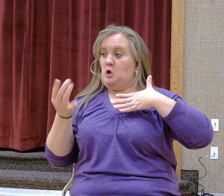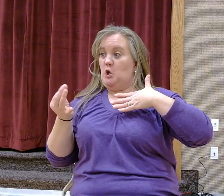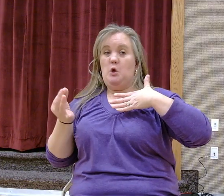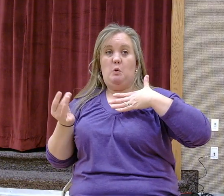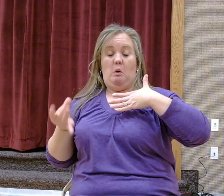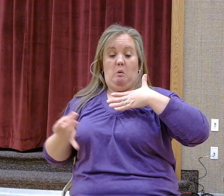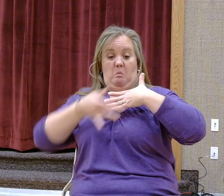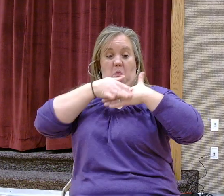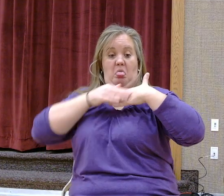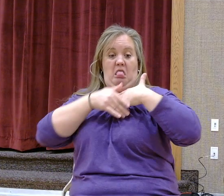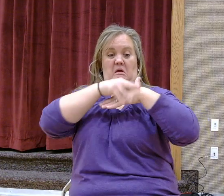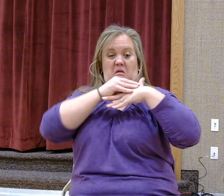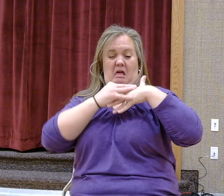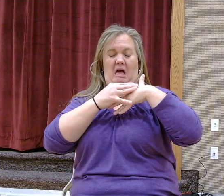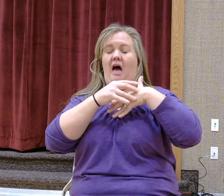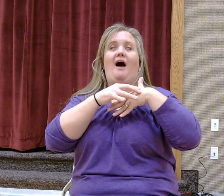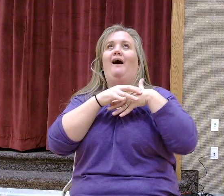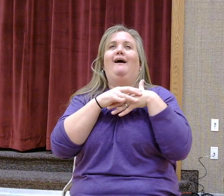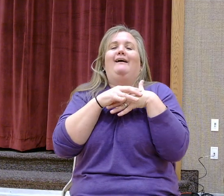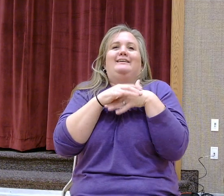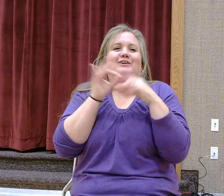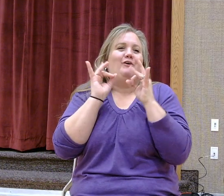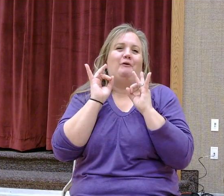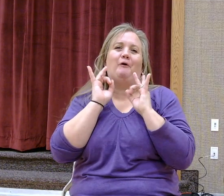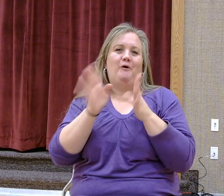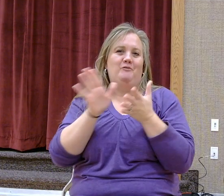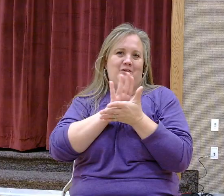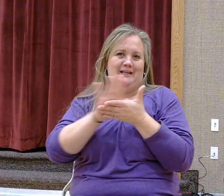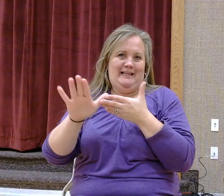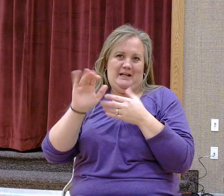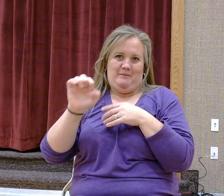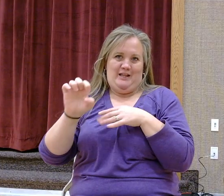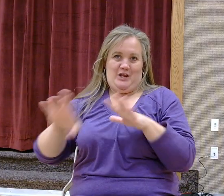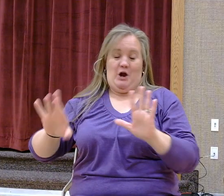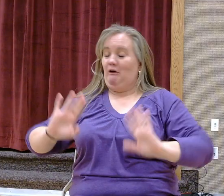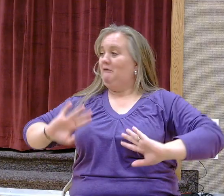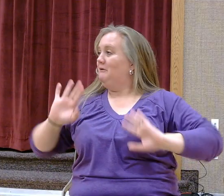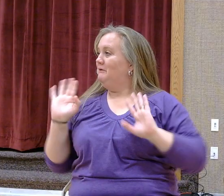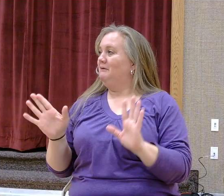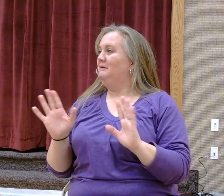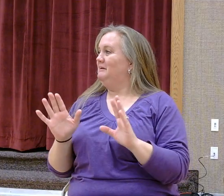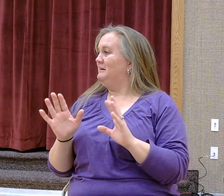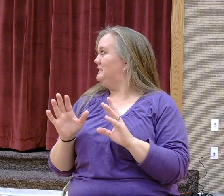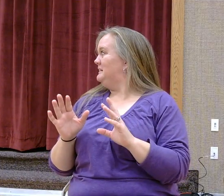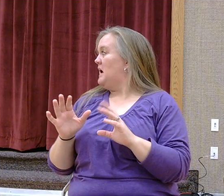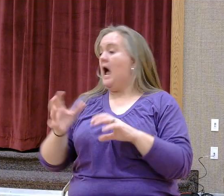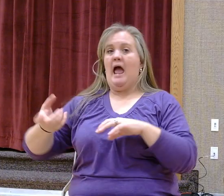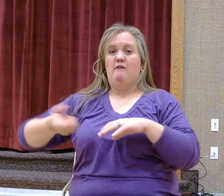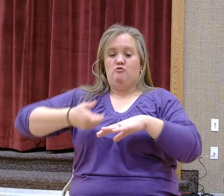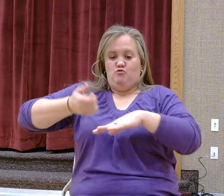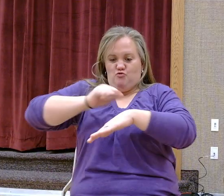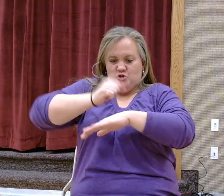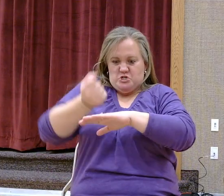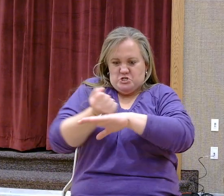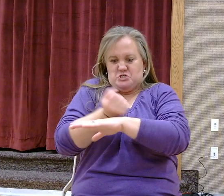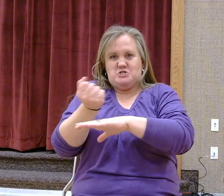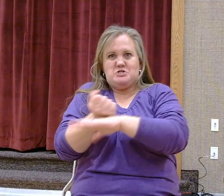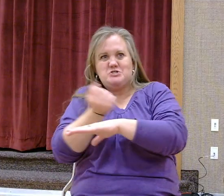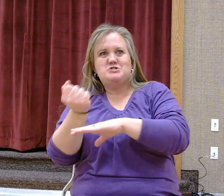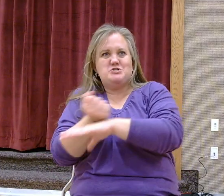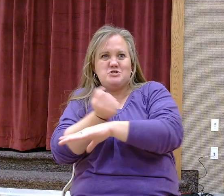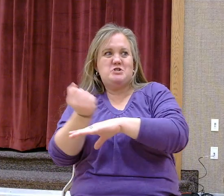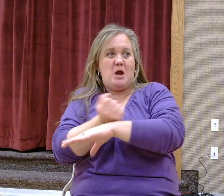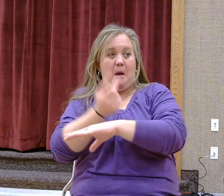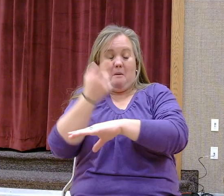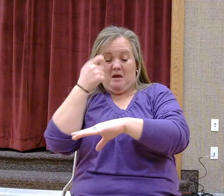there, it is awful to clean up at the ER as well. I have to scrape all that glue off. The wound is